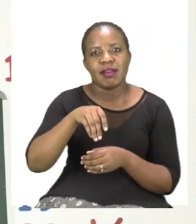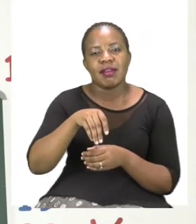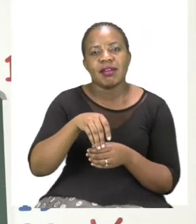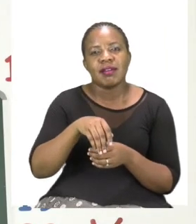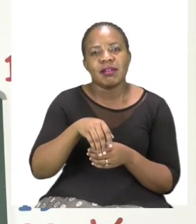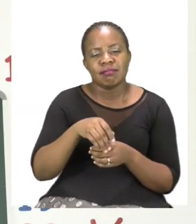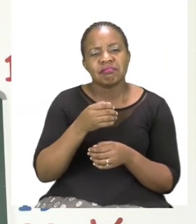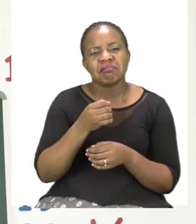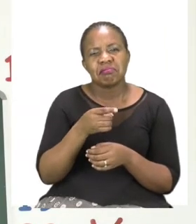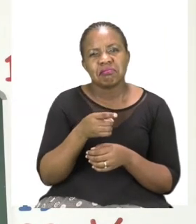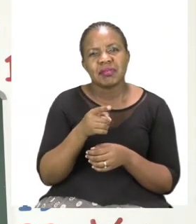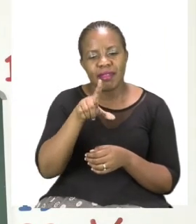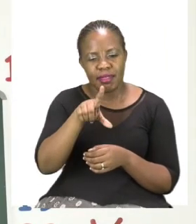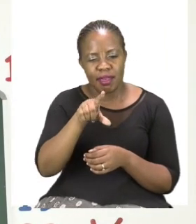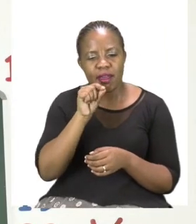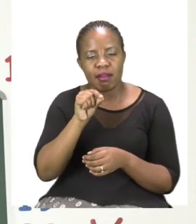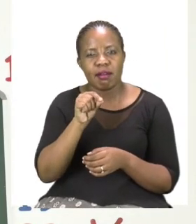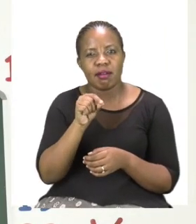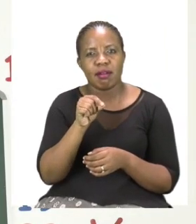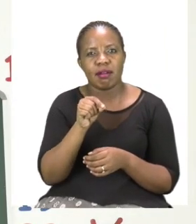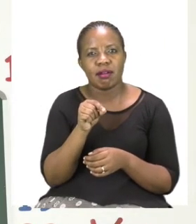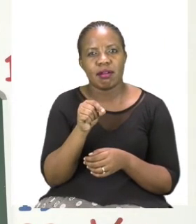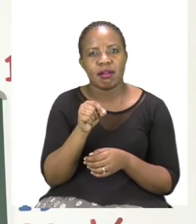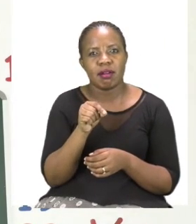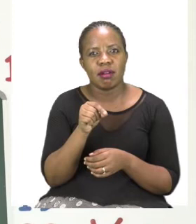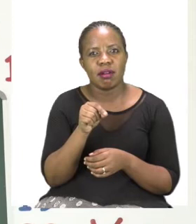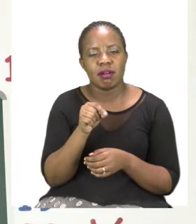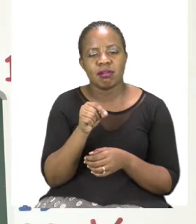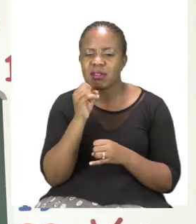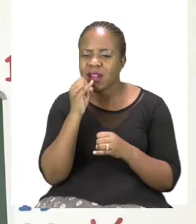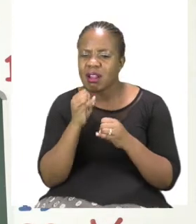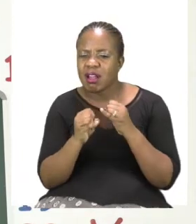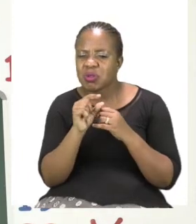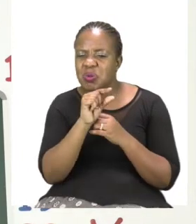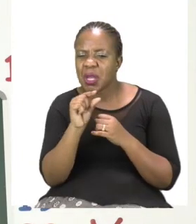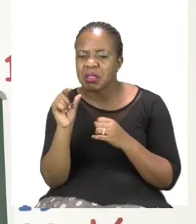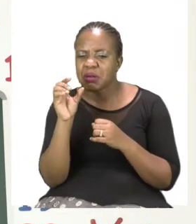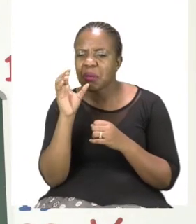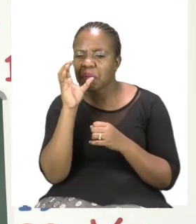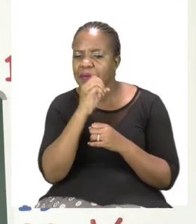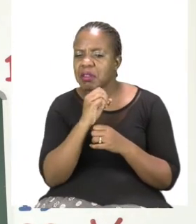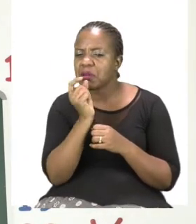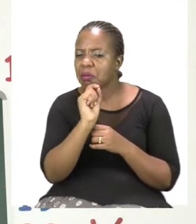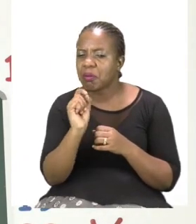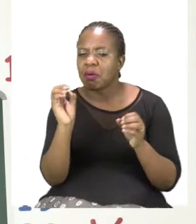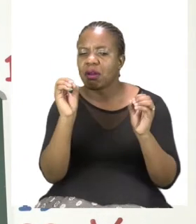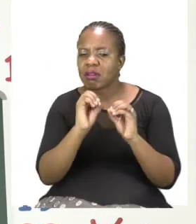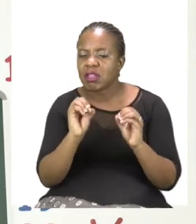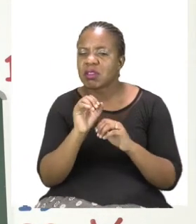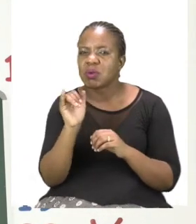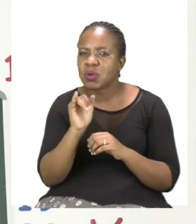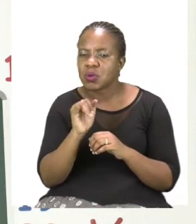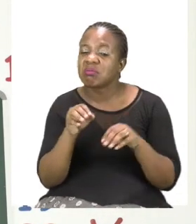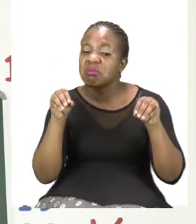then we have put the word the. The last word that is missing to complete our sentence, you are going to do